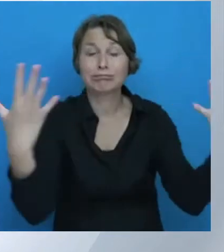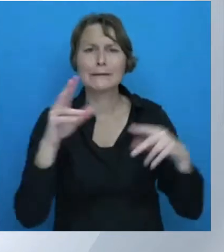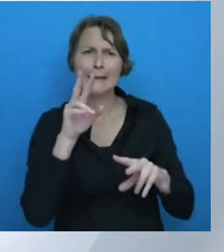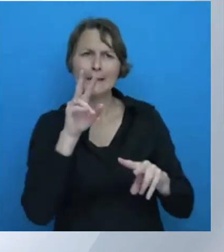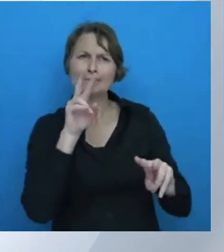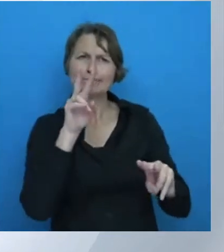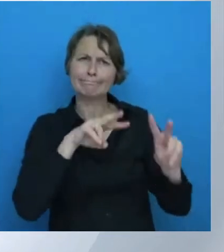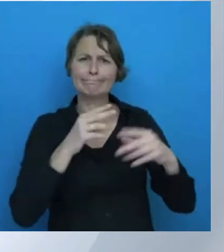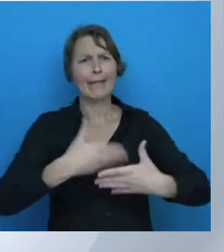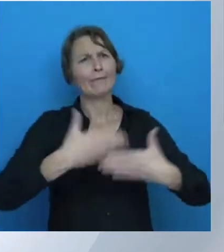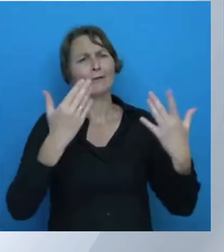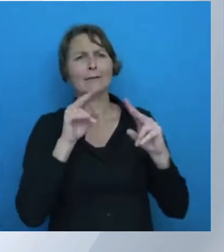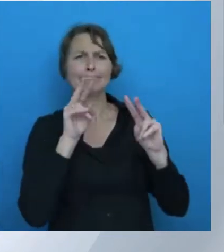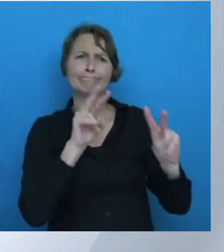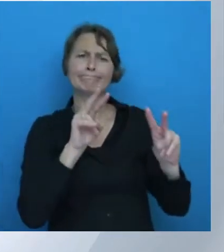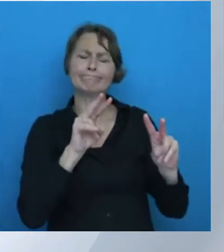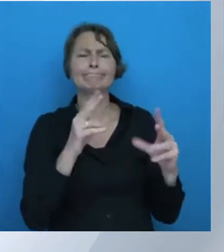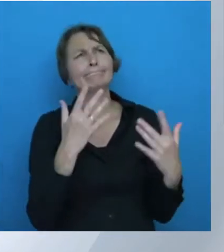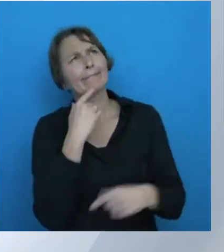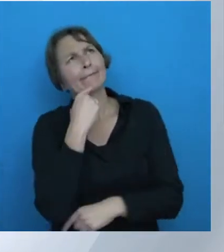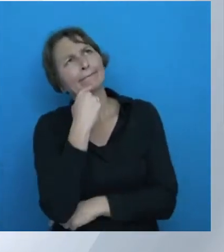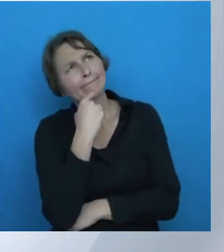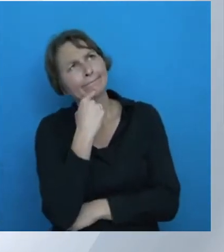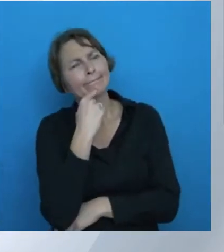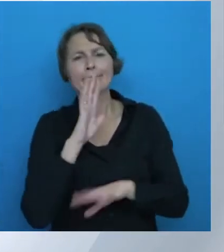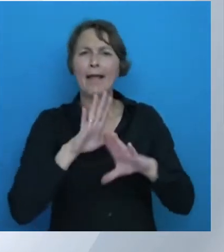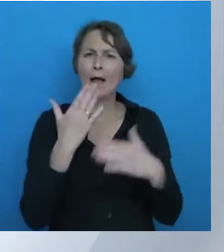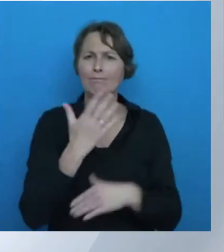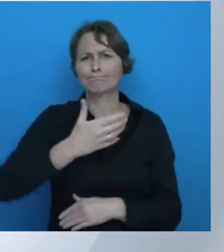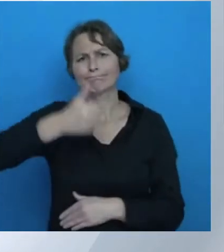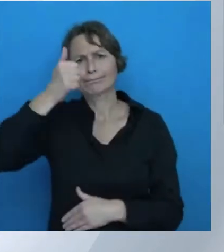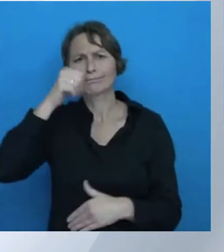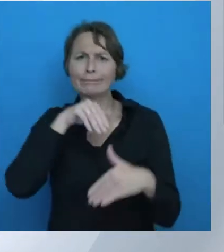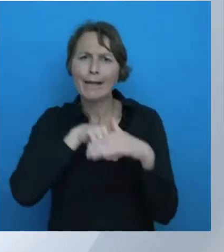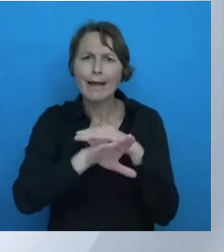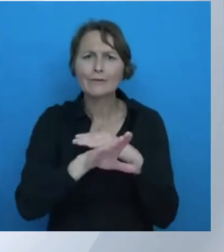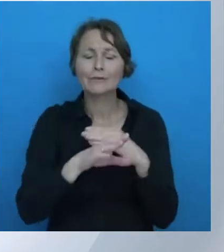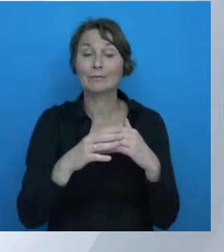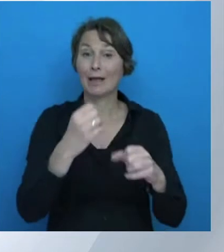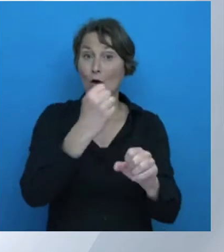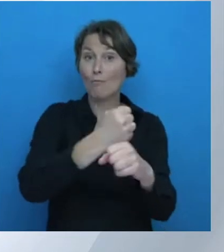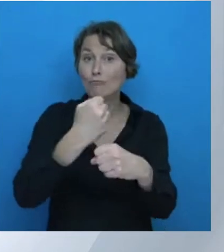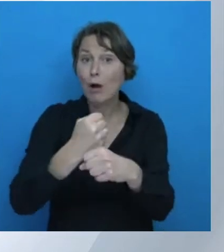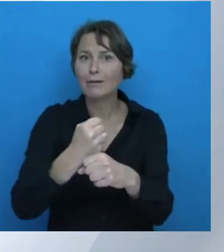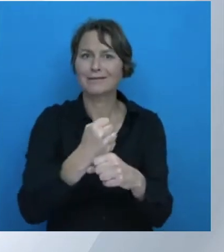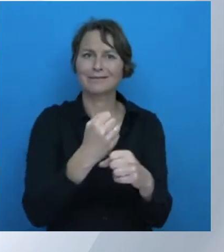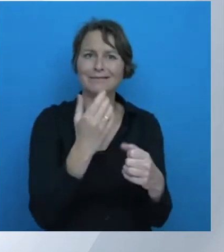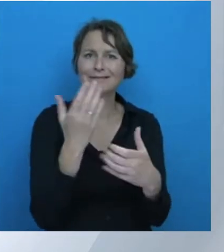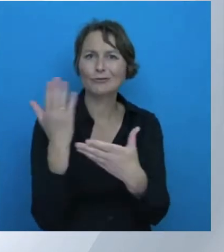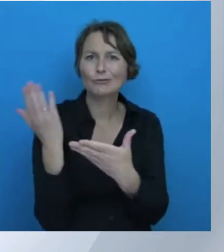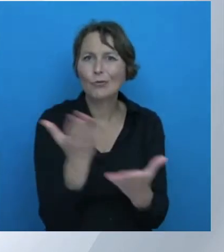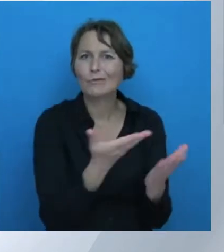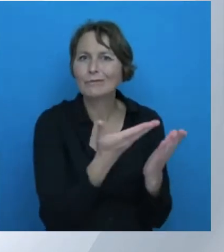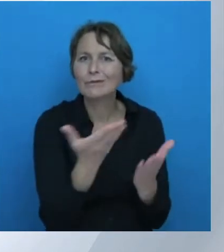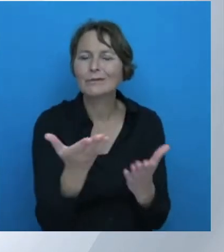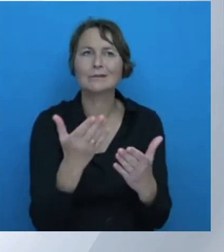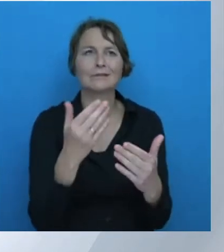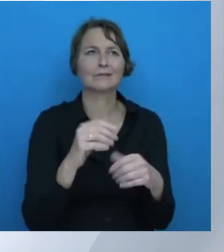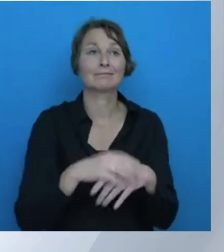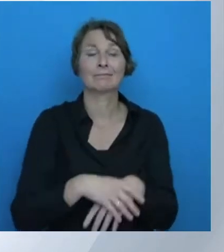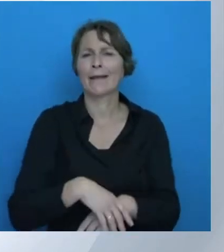daily basis. By doing inclusive product and service design, then one level up on the